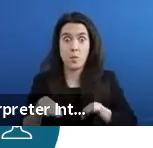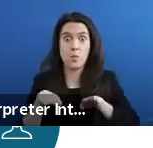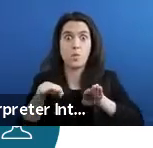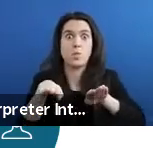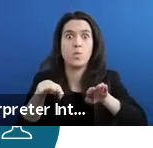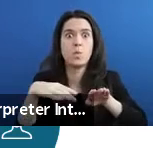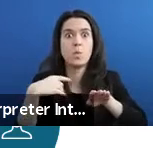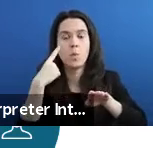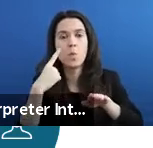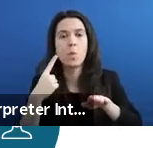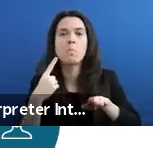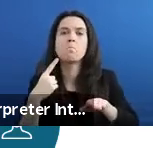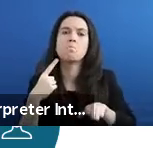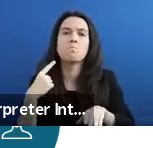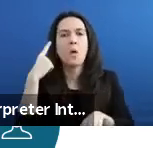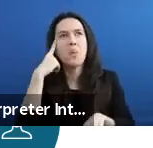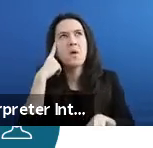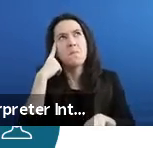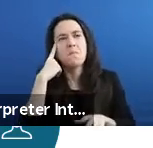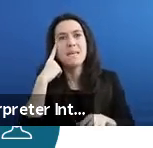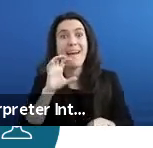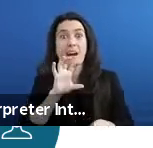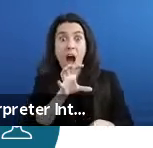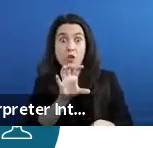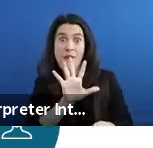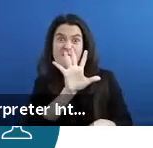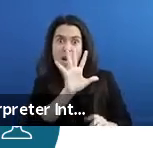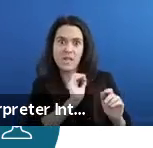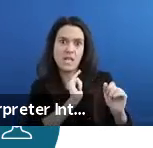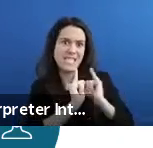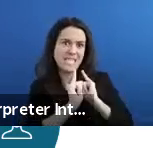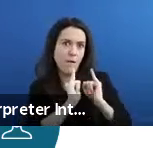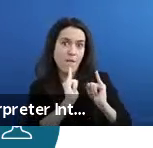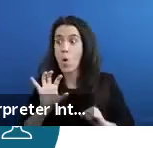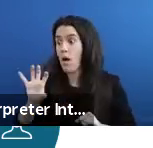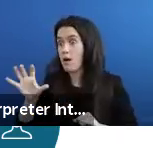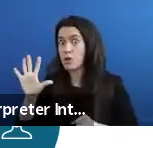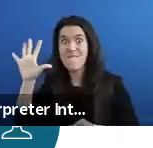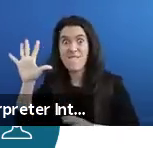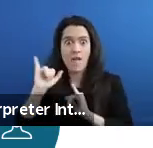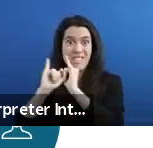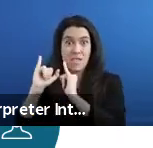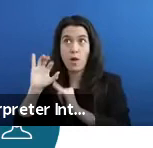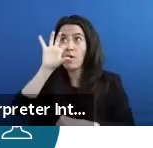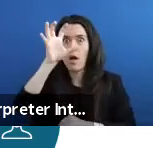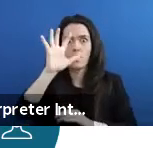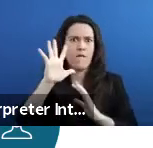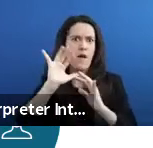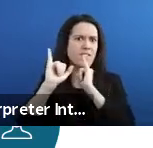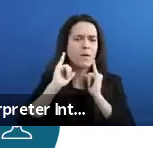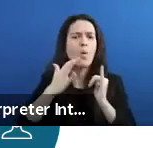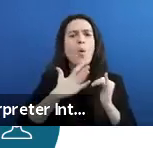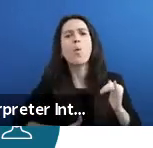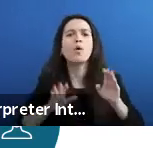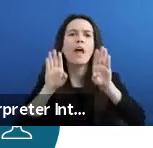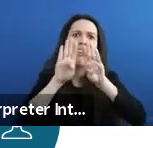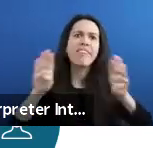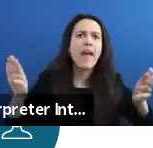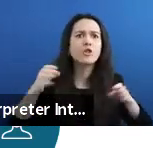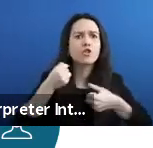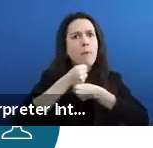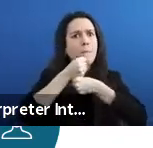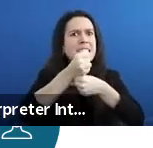meaning that 5 interviews per country, and we will aim to interview some theater